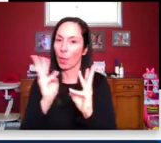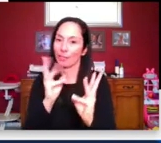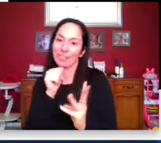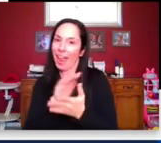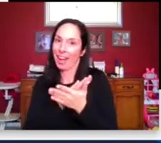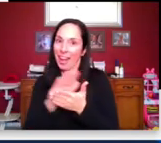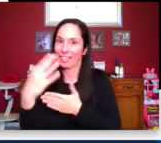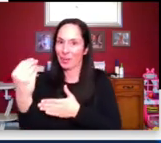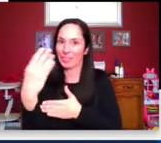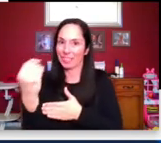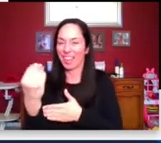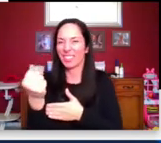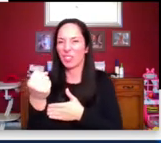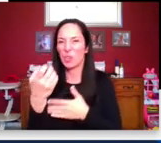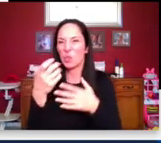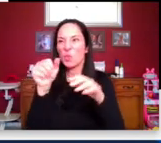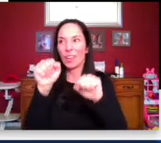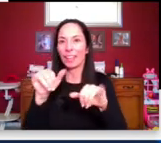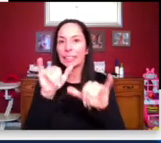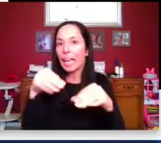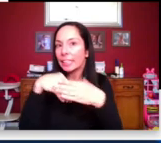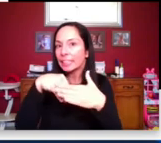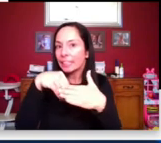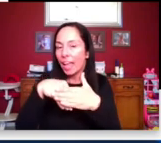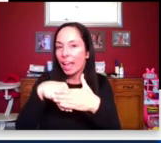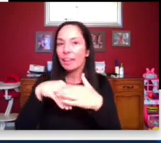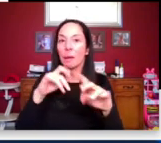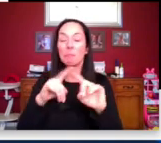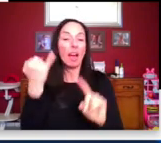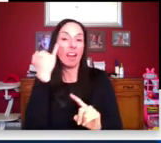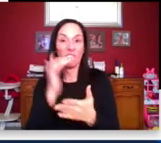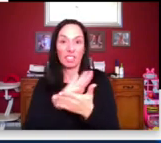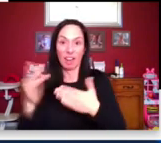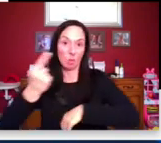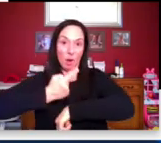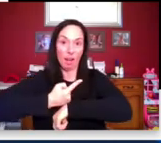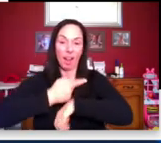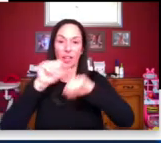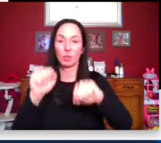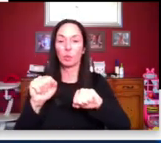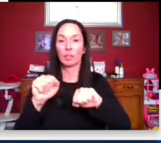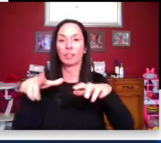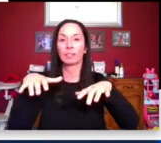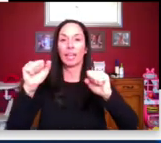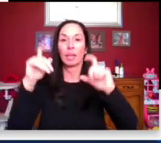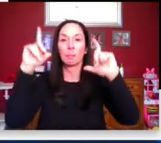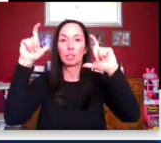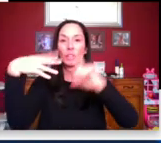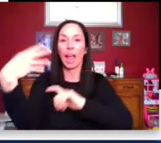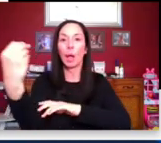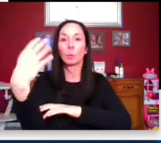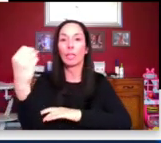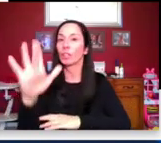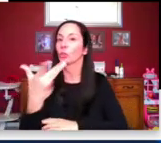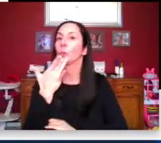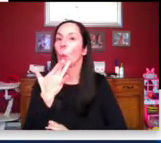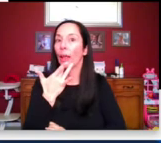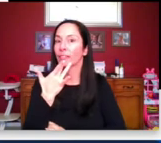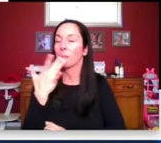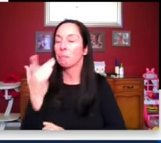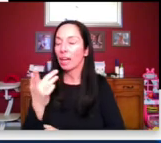outside, so feel free to stay in your house. Or if the weather is nice and you would like, you can take your picture outside. It is up to you.